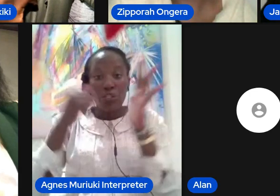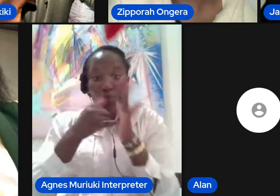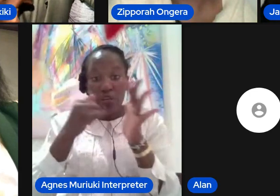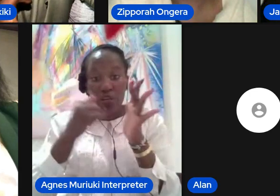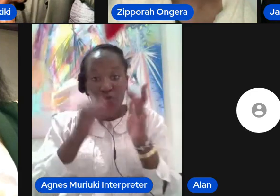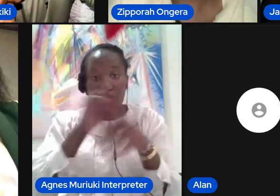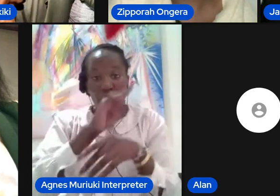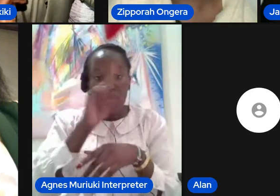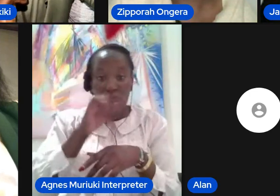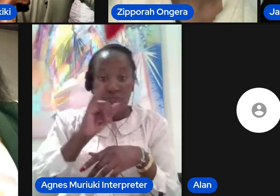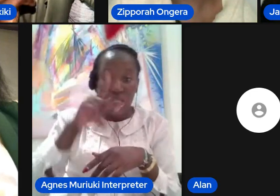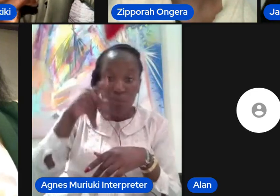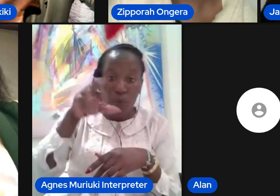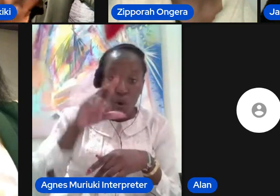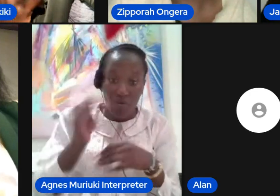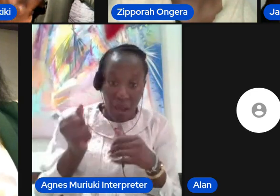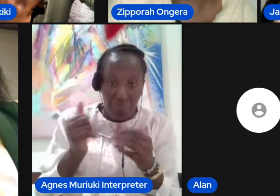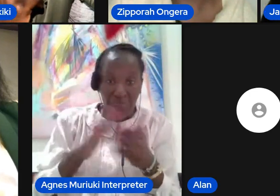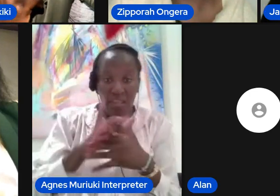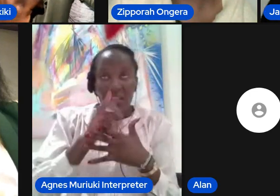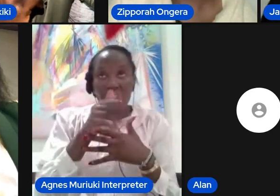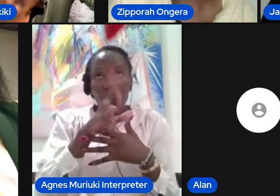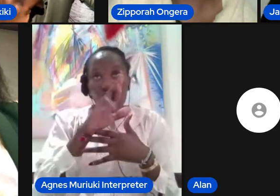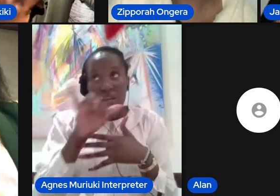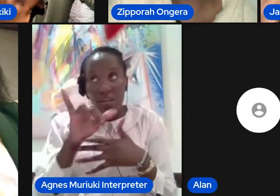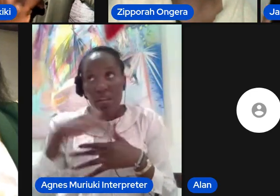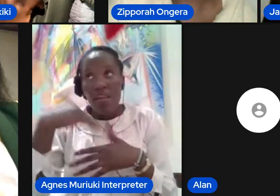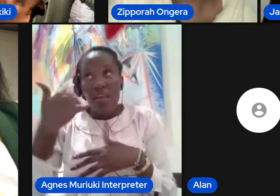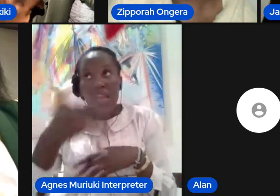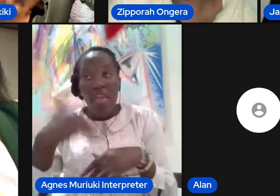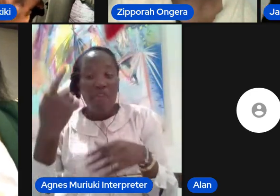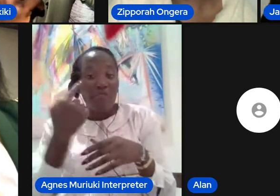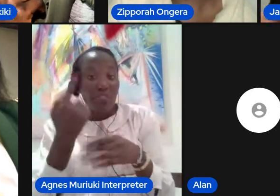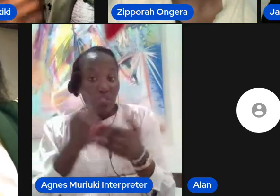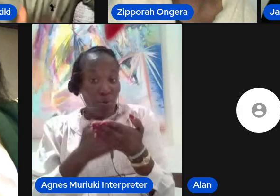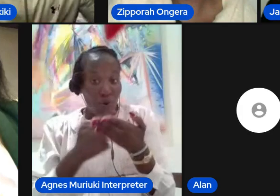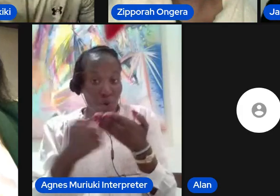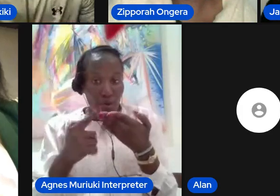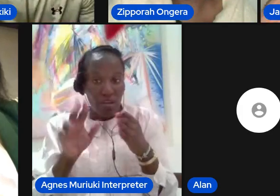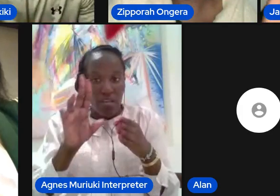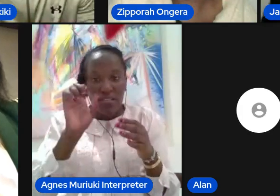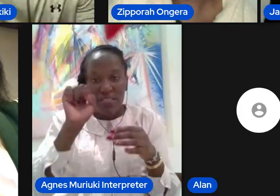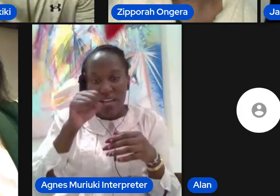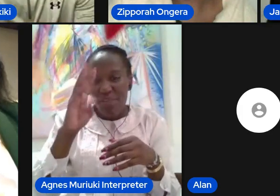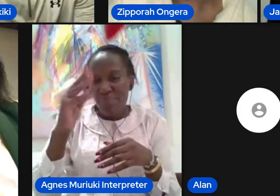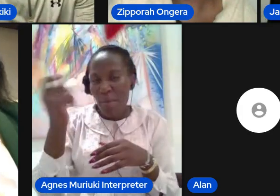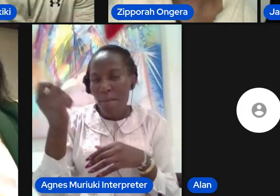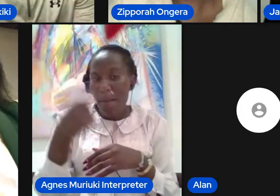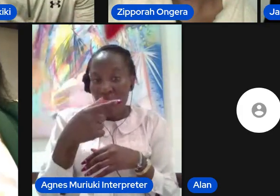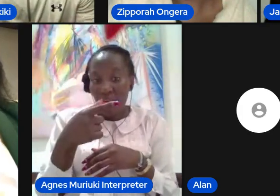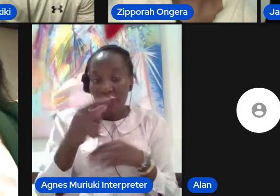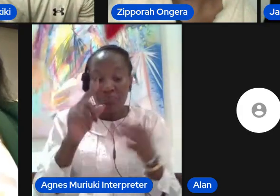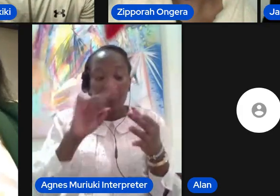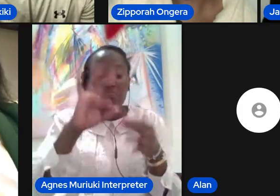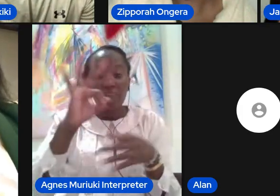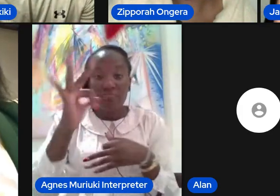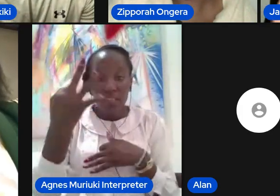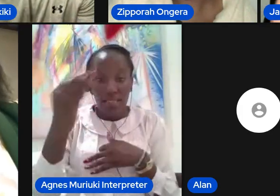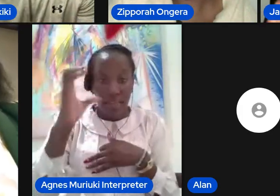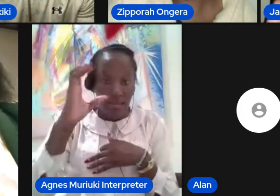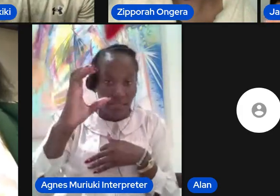engage Jerry at a specific time every single week? It doesn't have to be weekly, it can be monthly. The third C